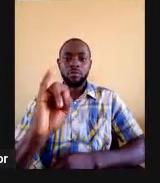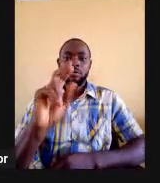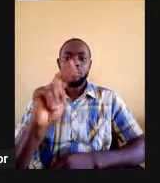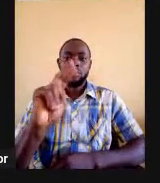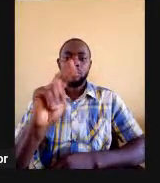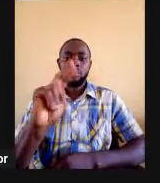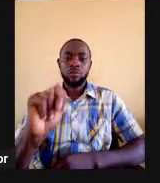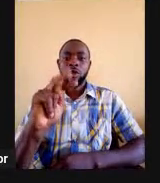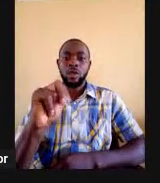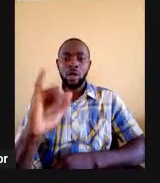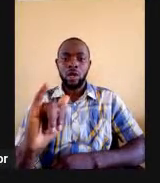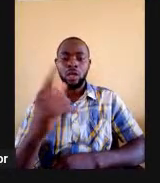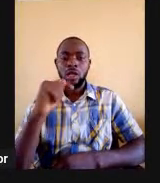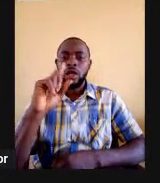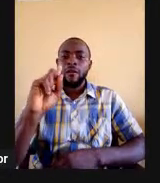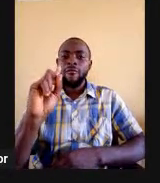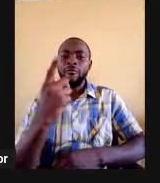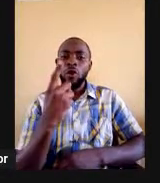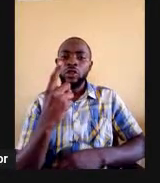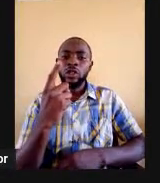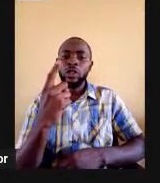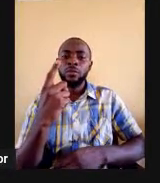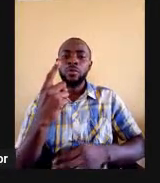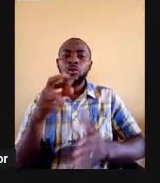is to represent space.